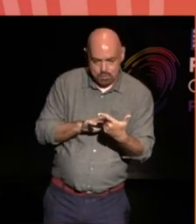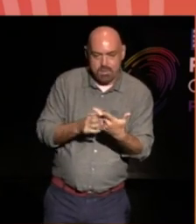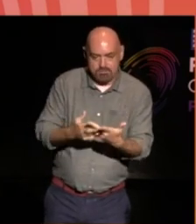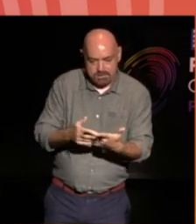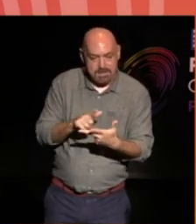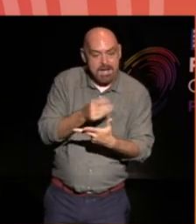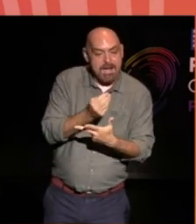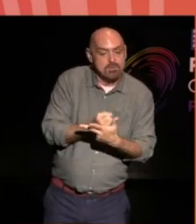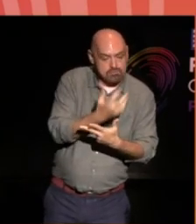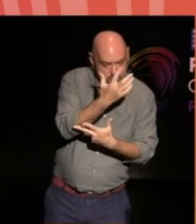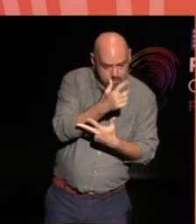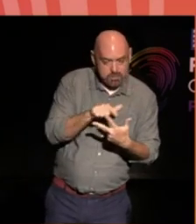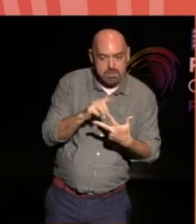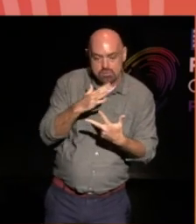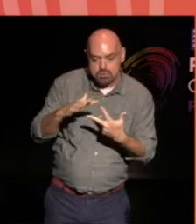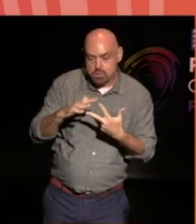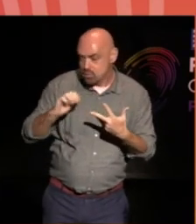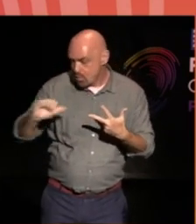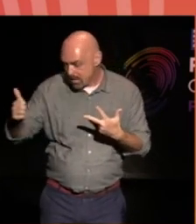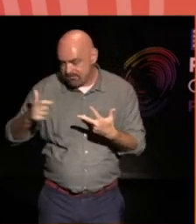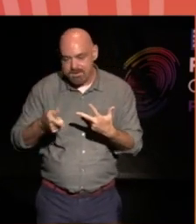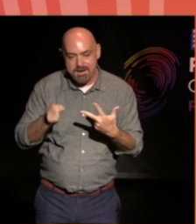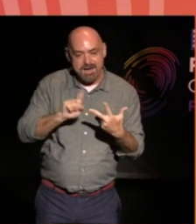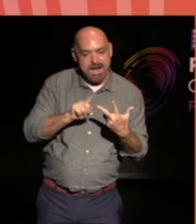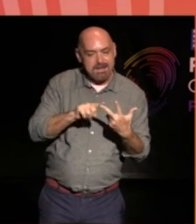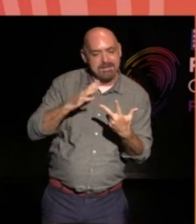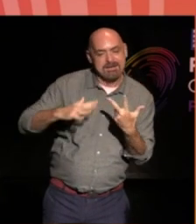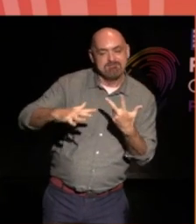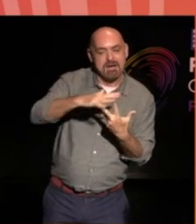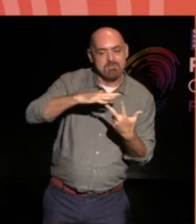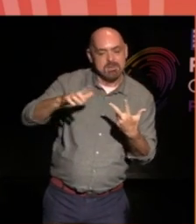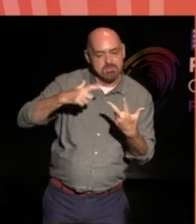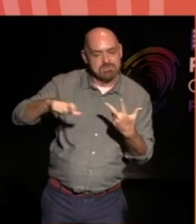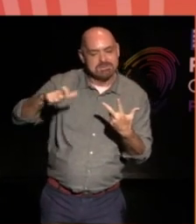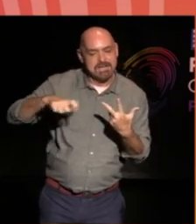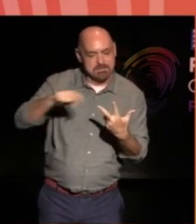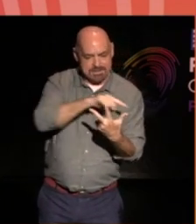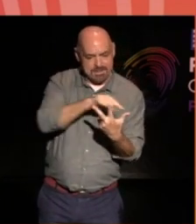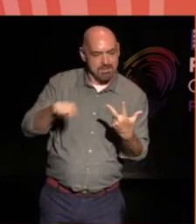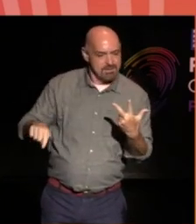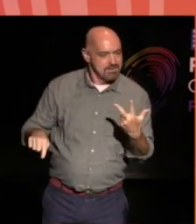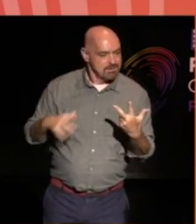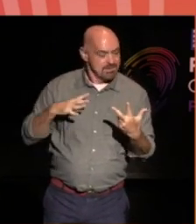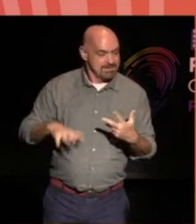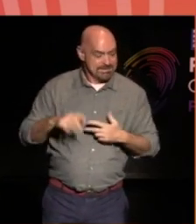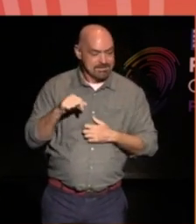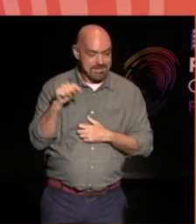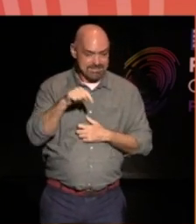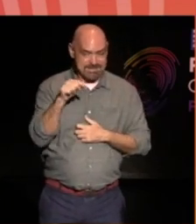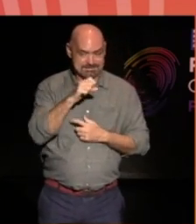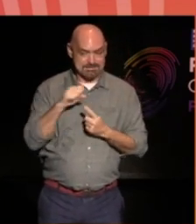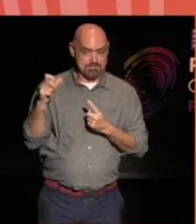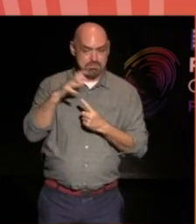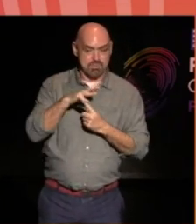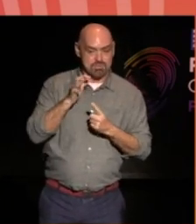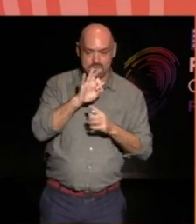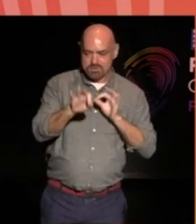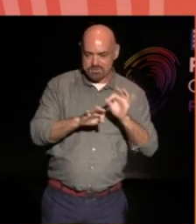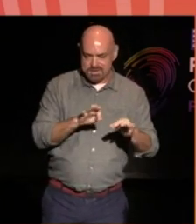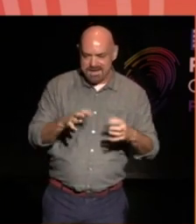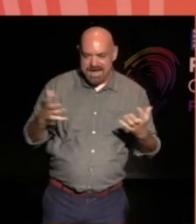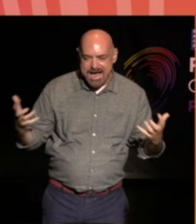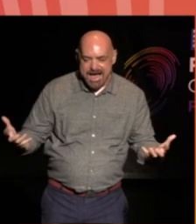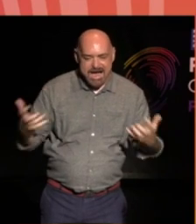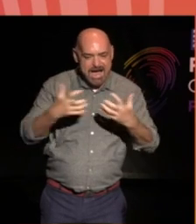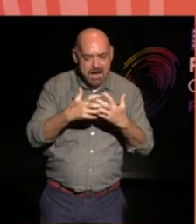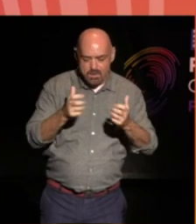economic growth, it's got to be social welfare, and it's got to be environmental sustainability. And really, that is the question. How do you